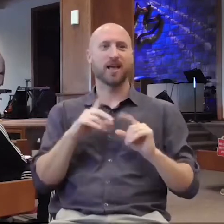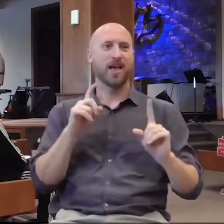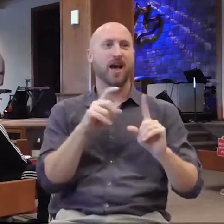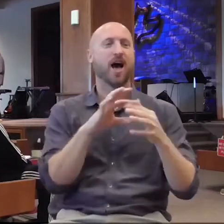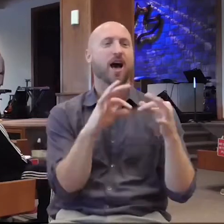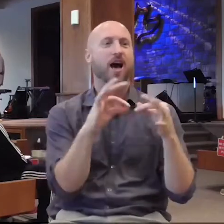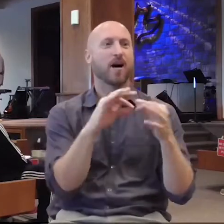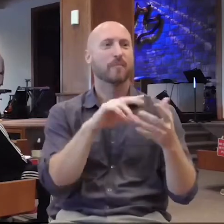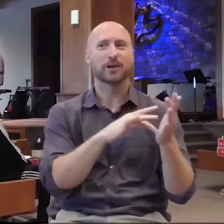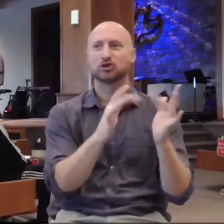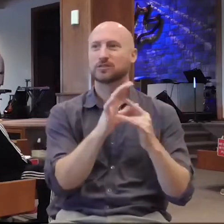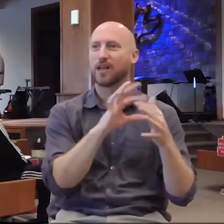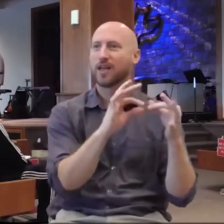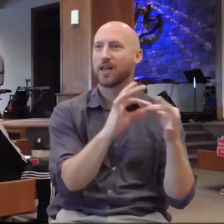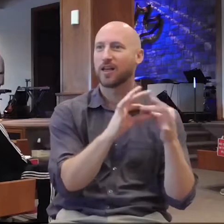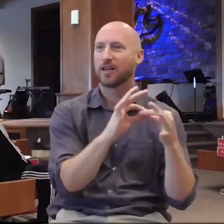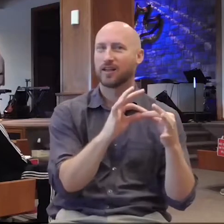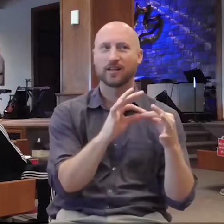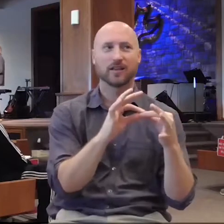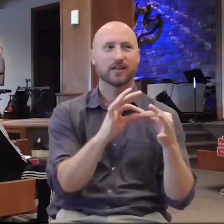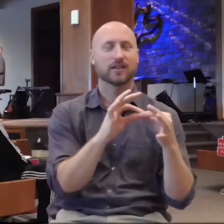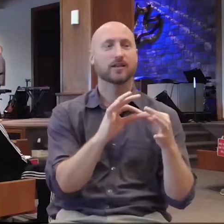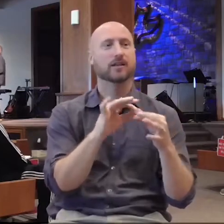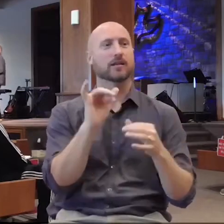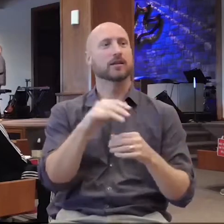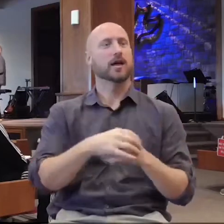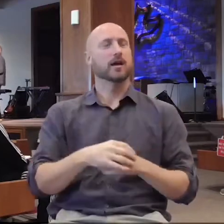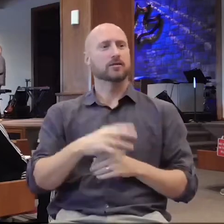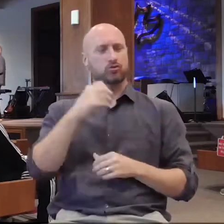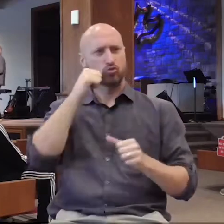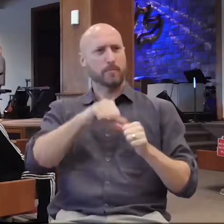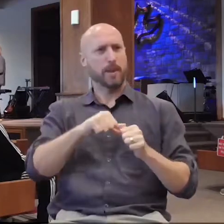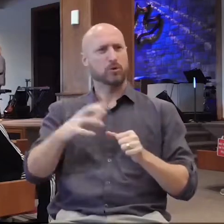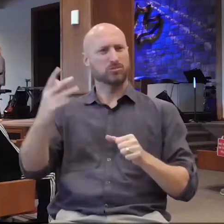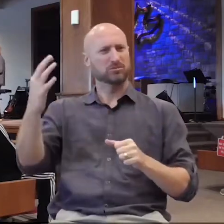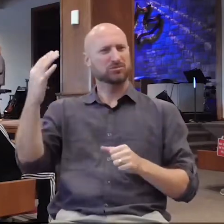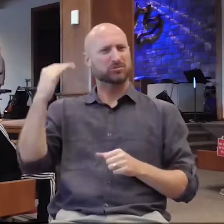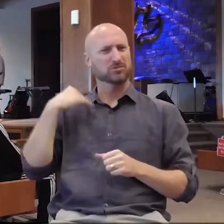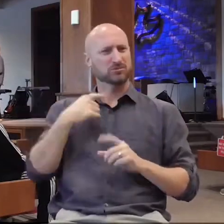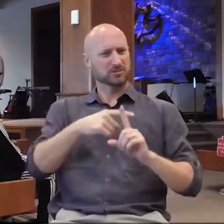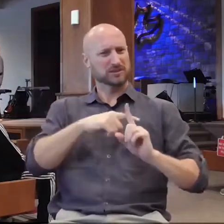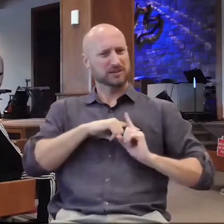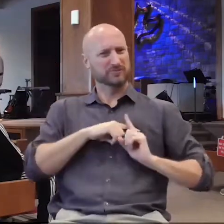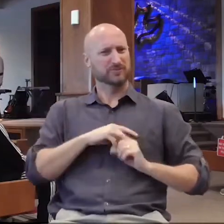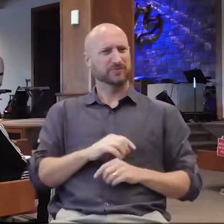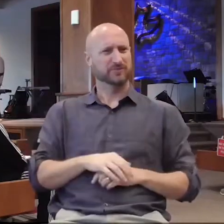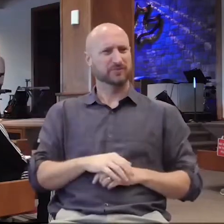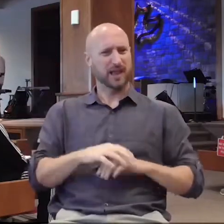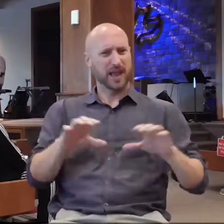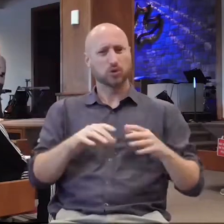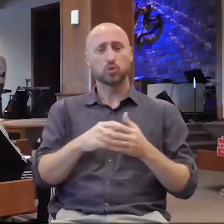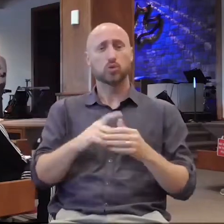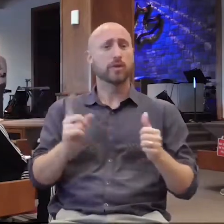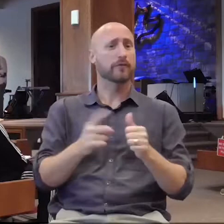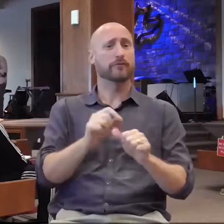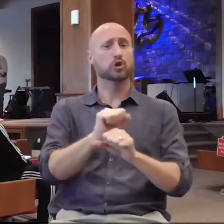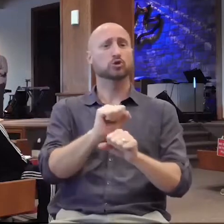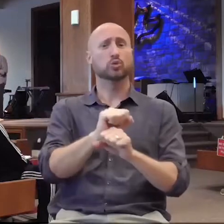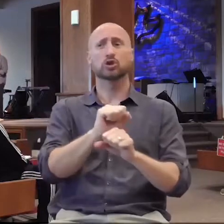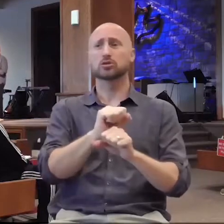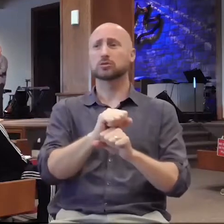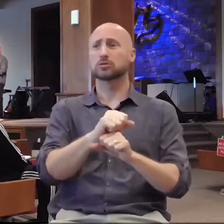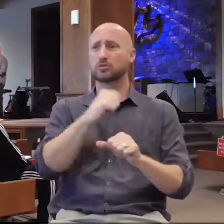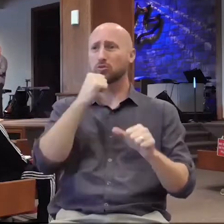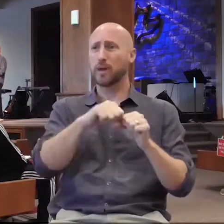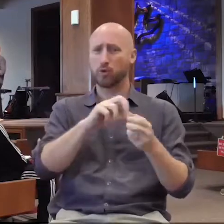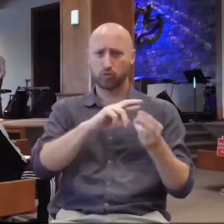says, and then as you remember that, repent and do the first work. Some say, remember, repent, repeat,